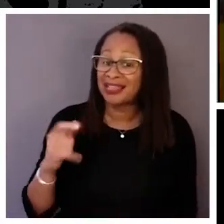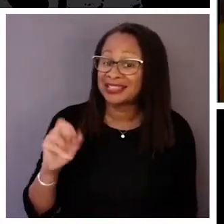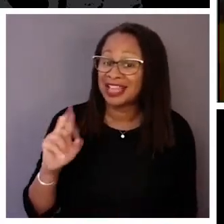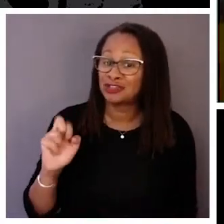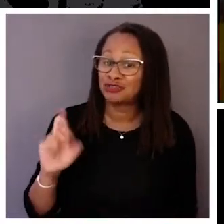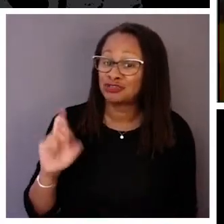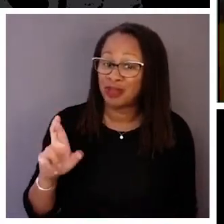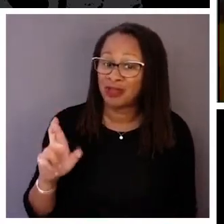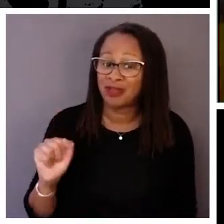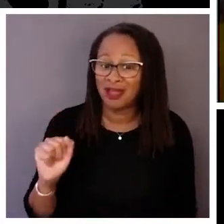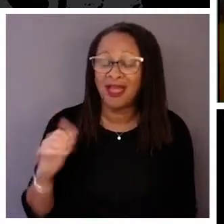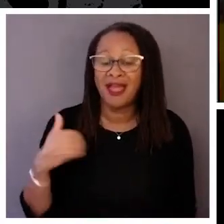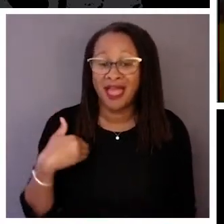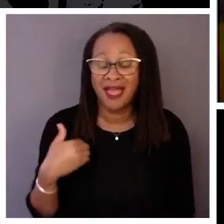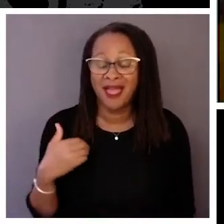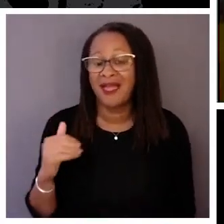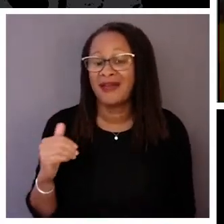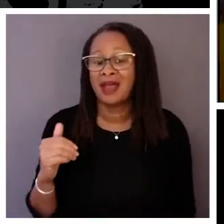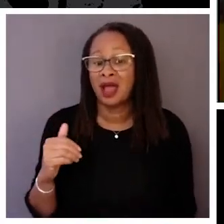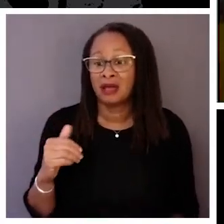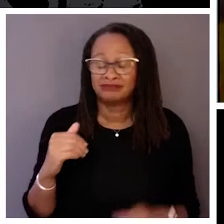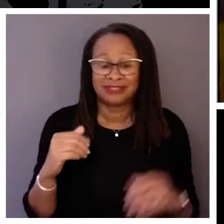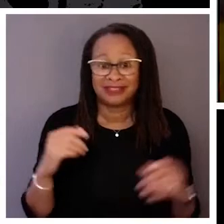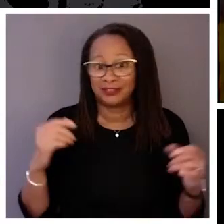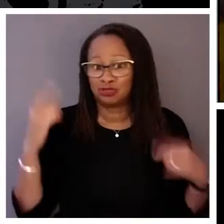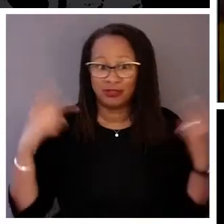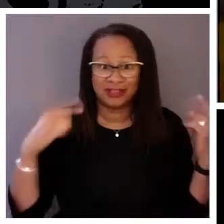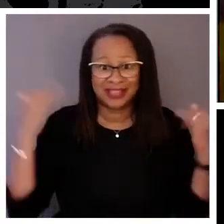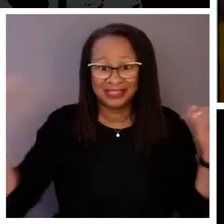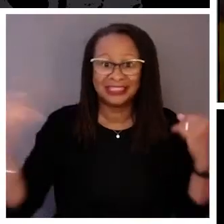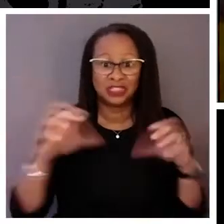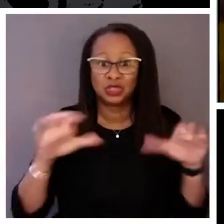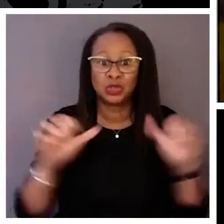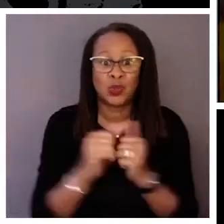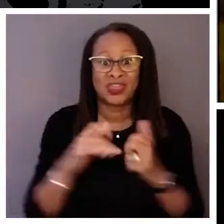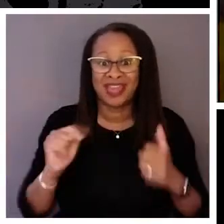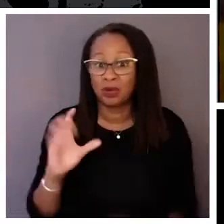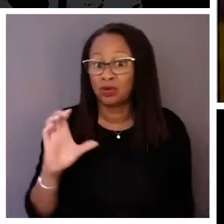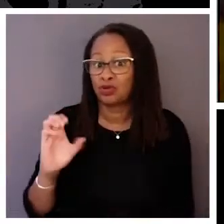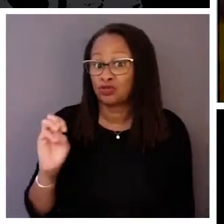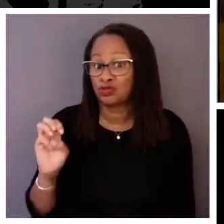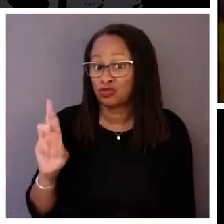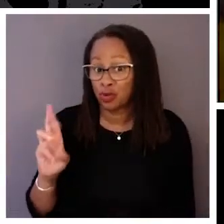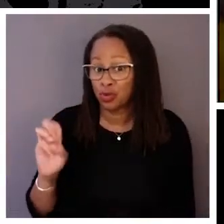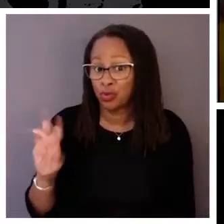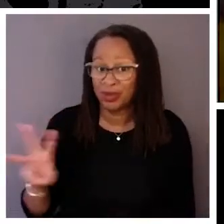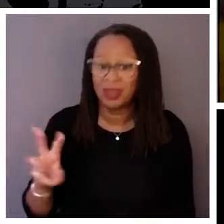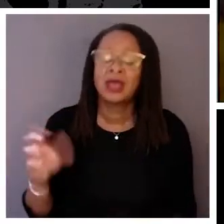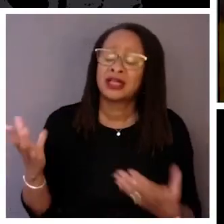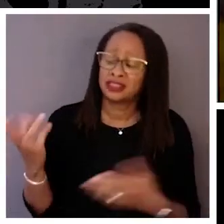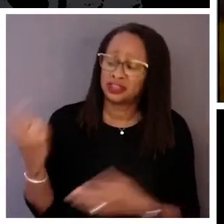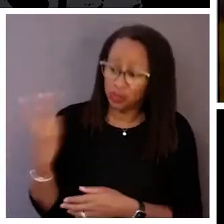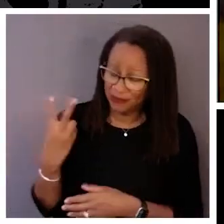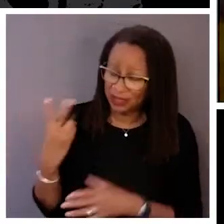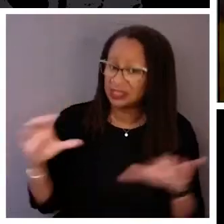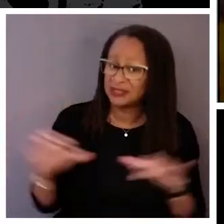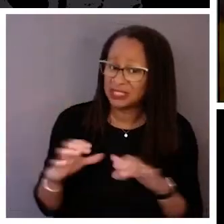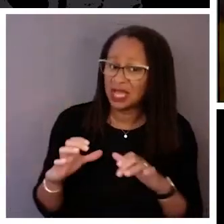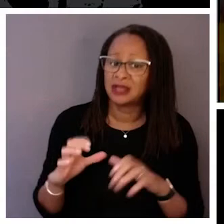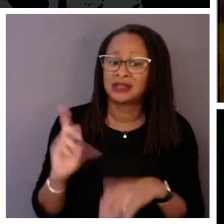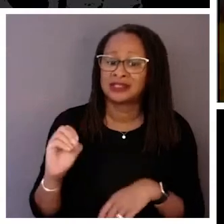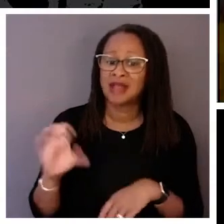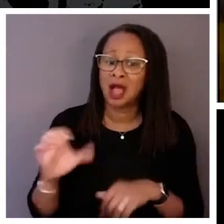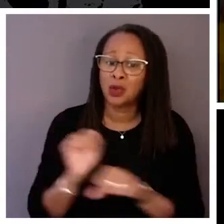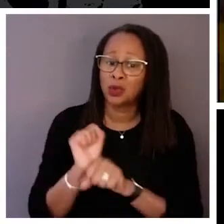Alexandra had the wild hair idea to do it without a crew. We had done documentary work together. She had hired